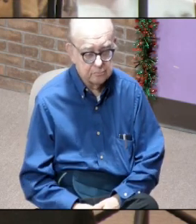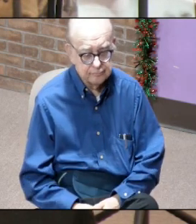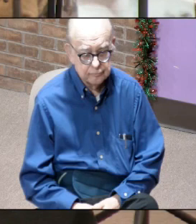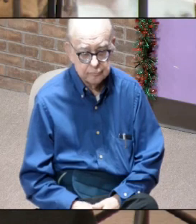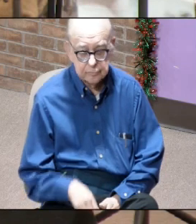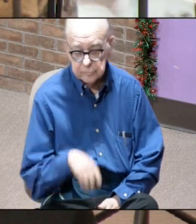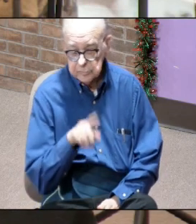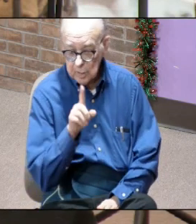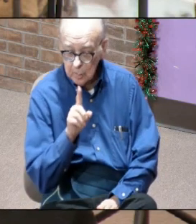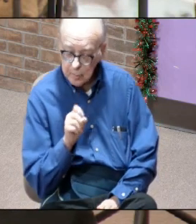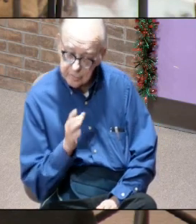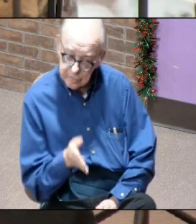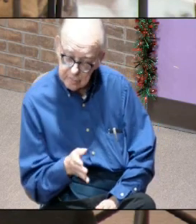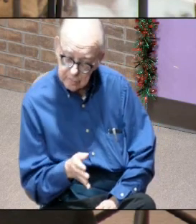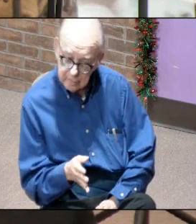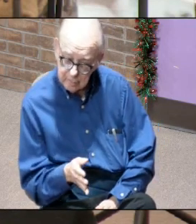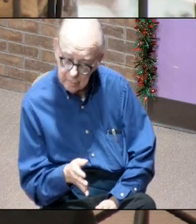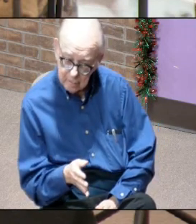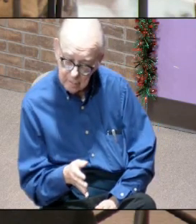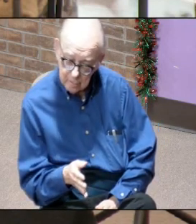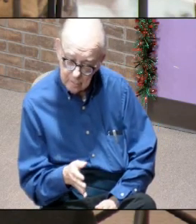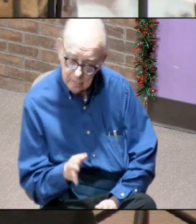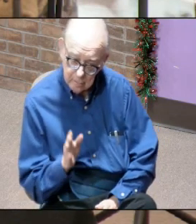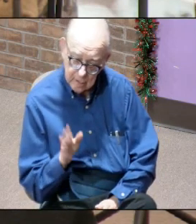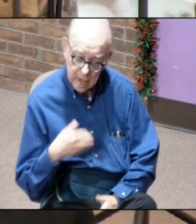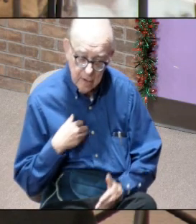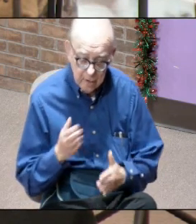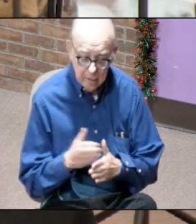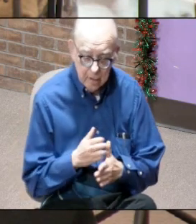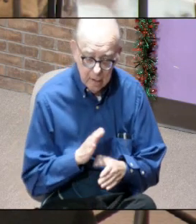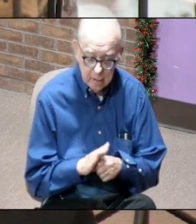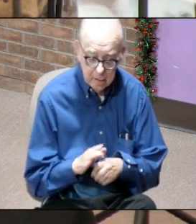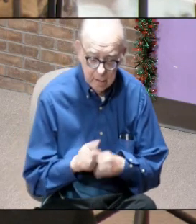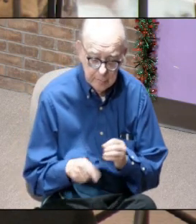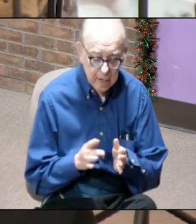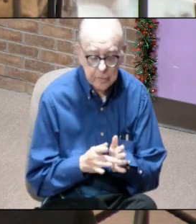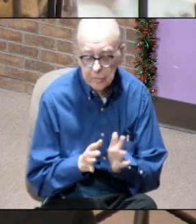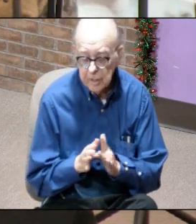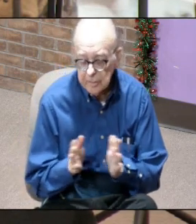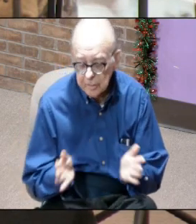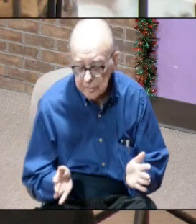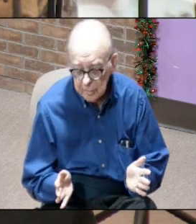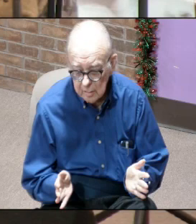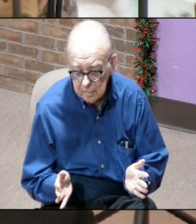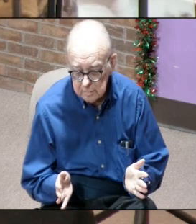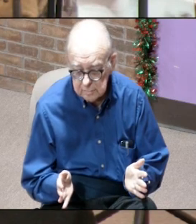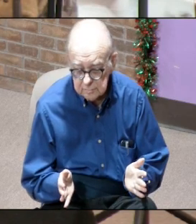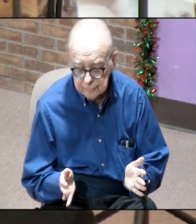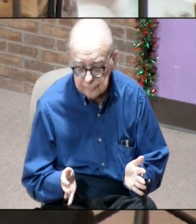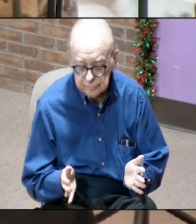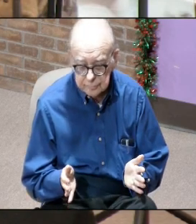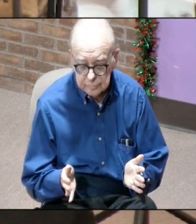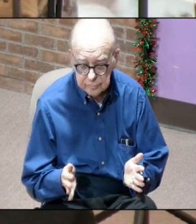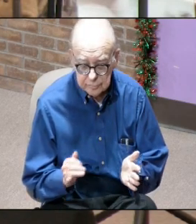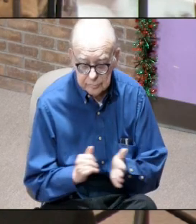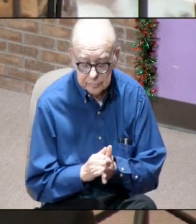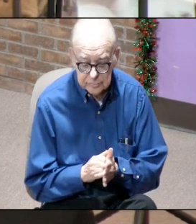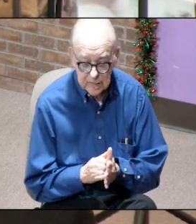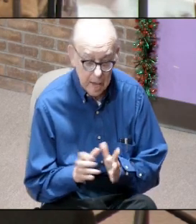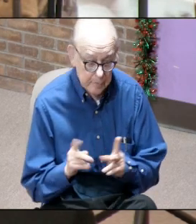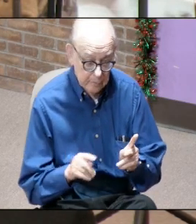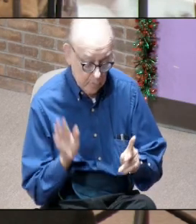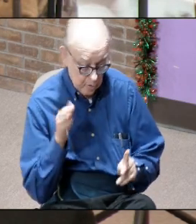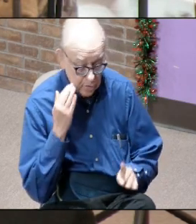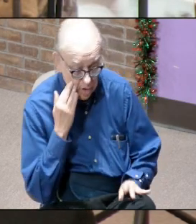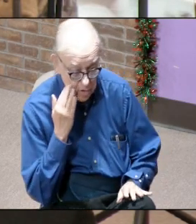And the question is, have you shared enough about Jesus that they'll